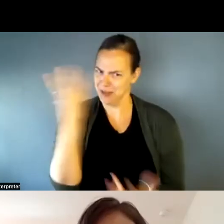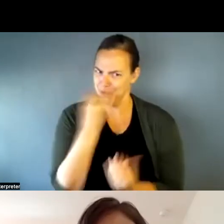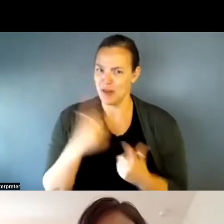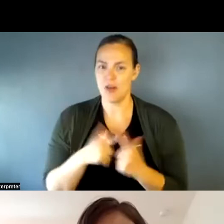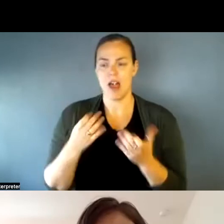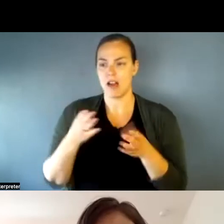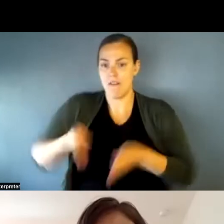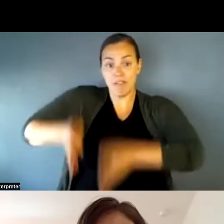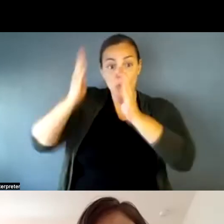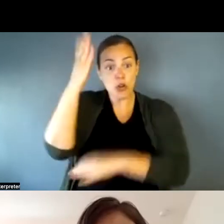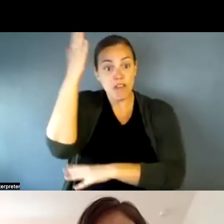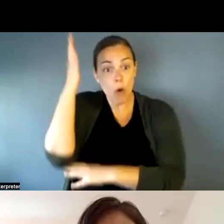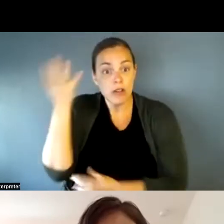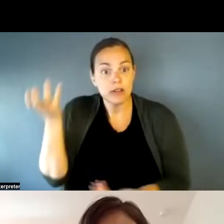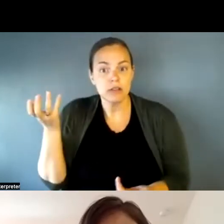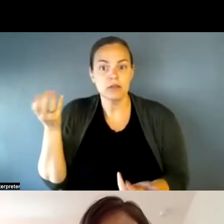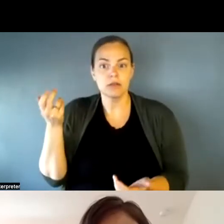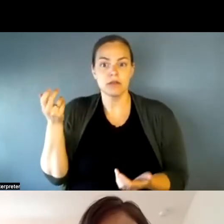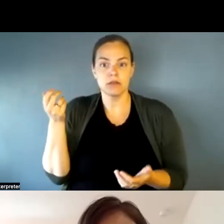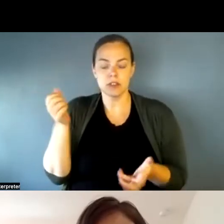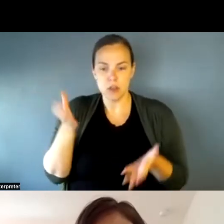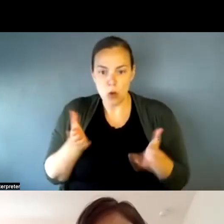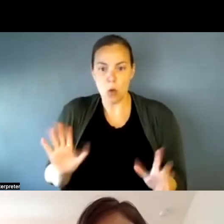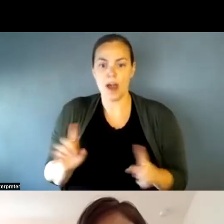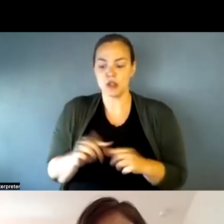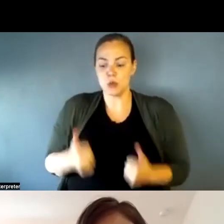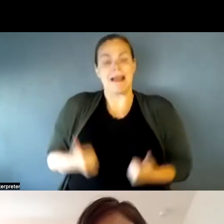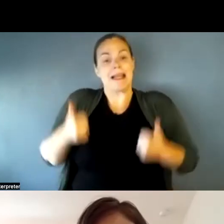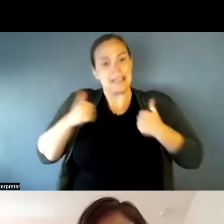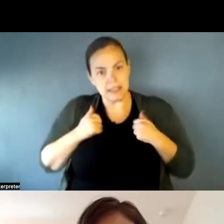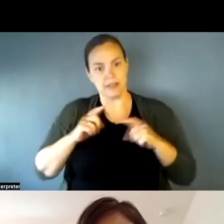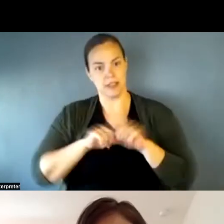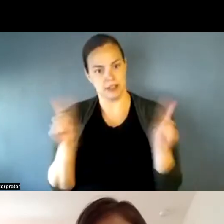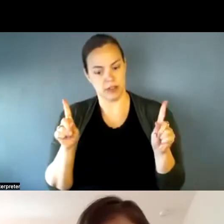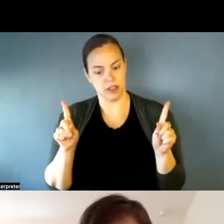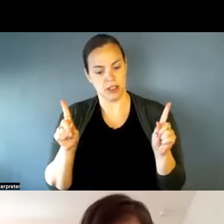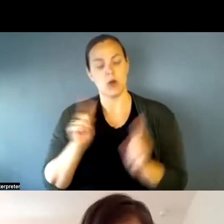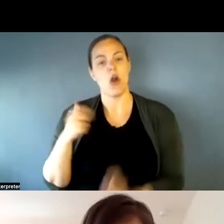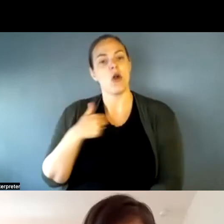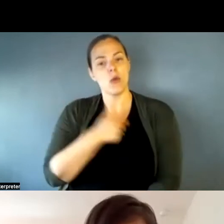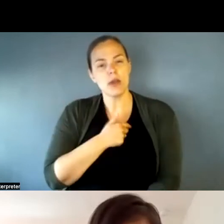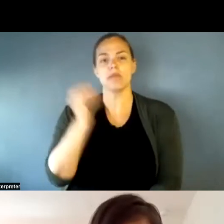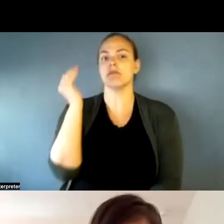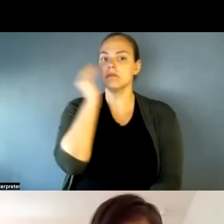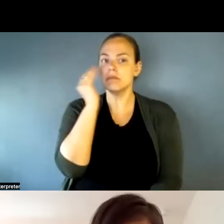ways of actually sort of living differently, where we're actually conscious of growing,